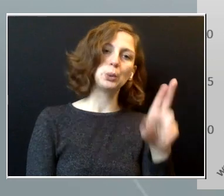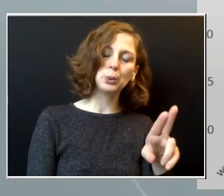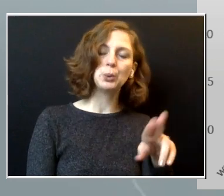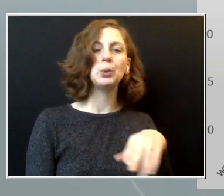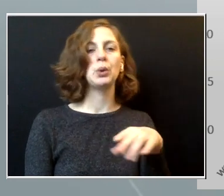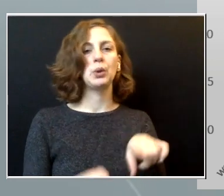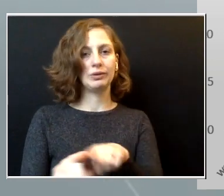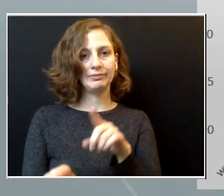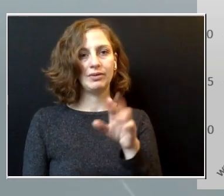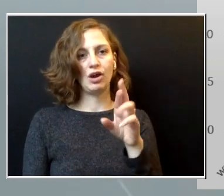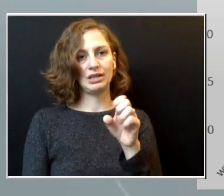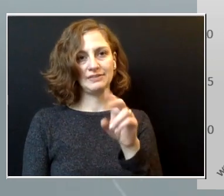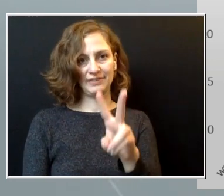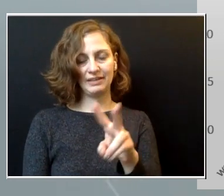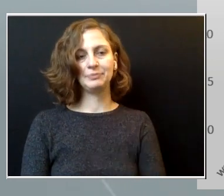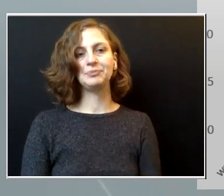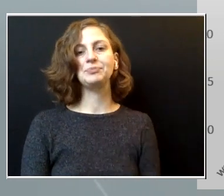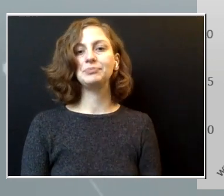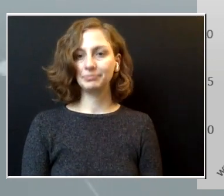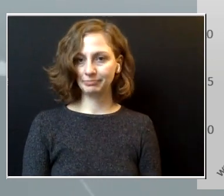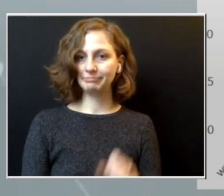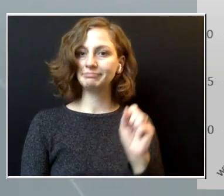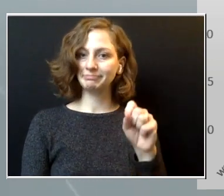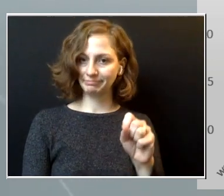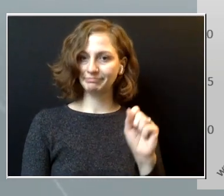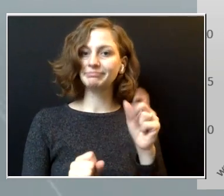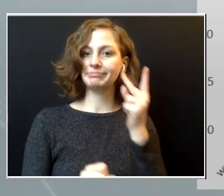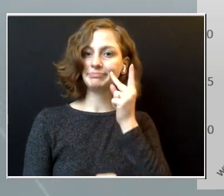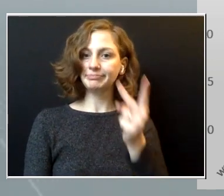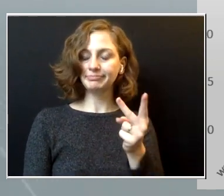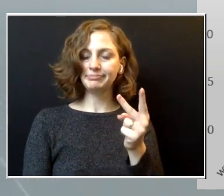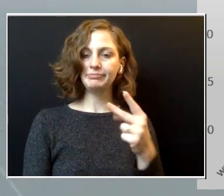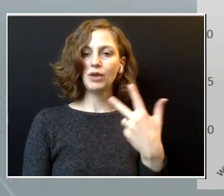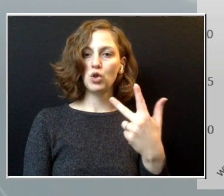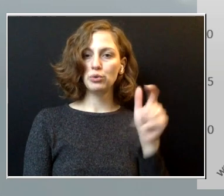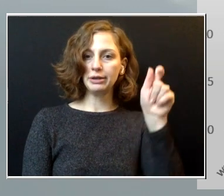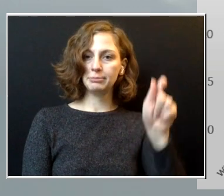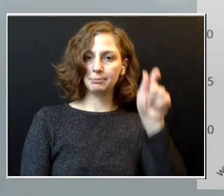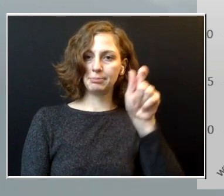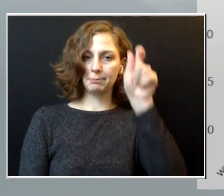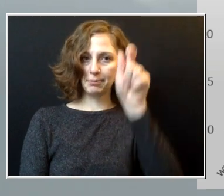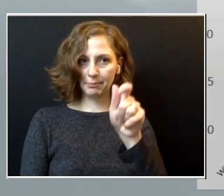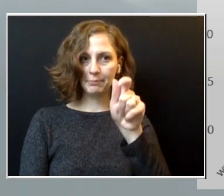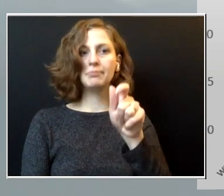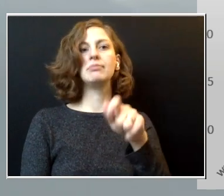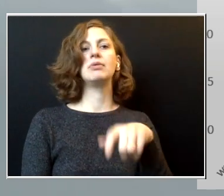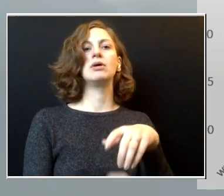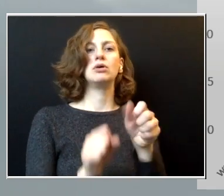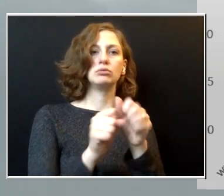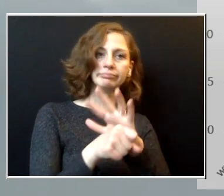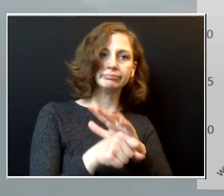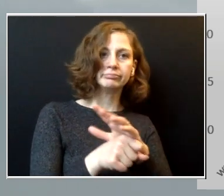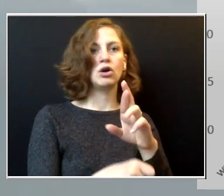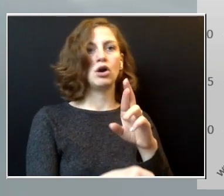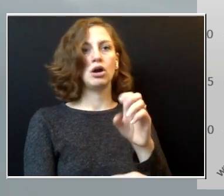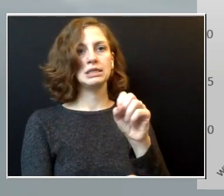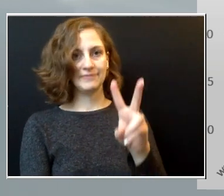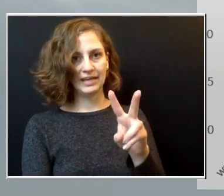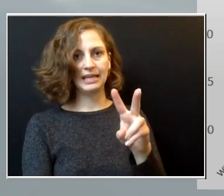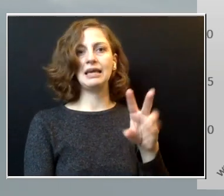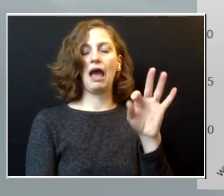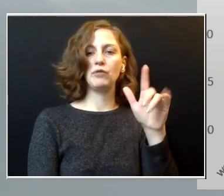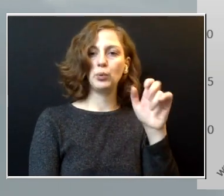are showing 3 different viruses and admissions with those viruses: RSV, influenza, and COVID. And if you just kind of take